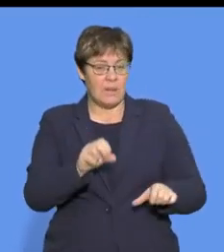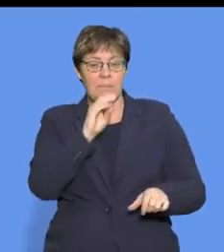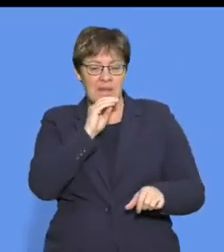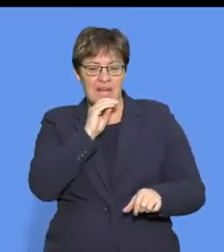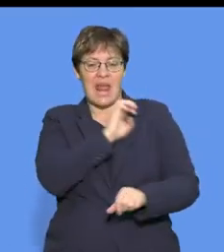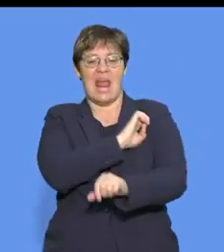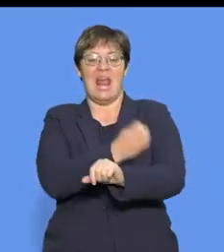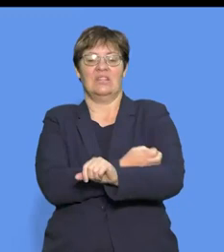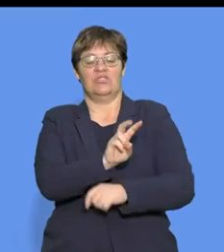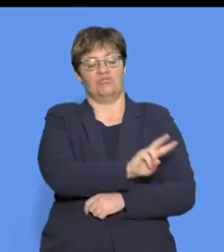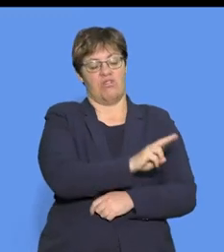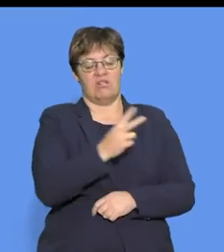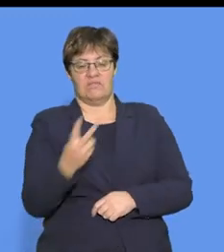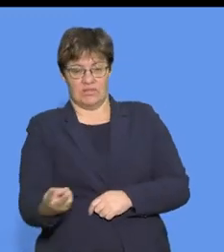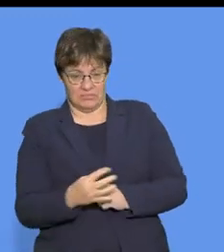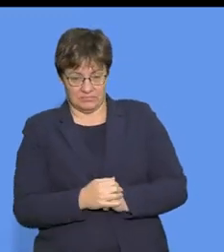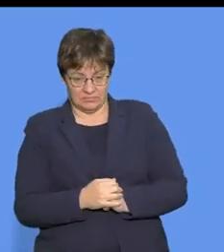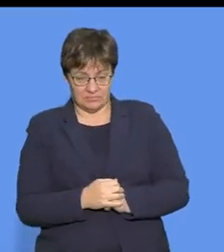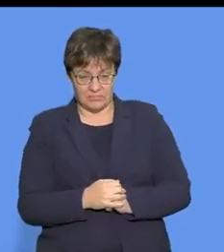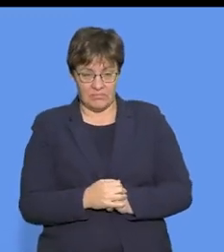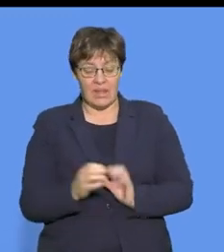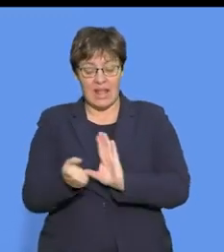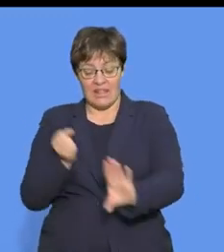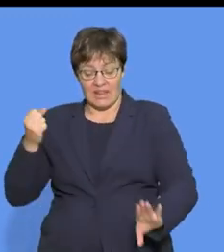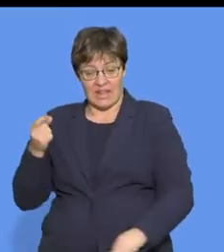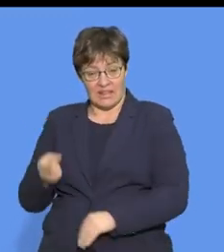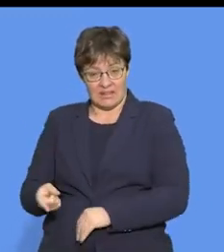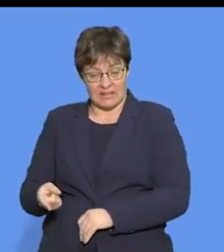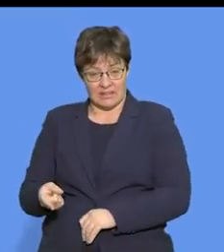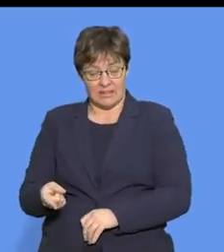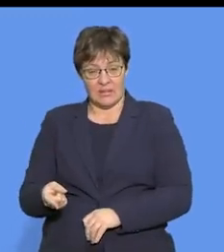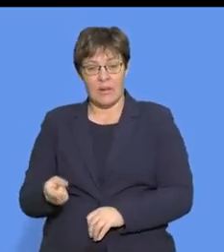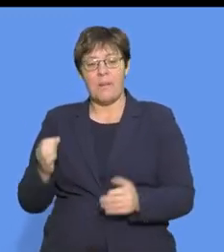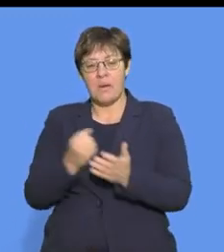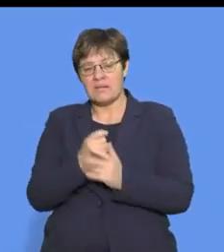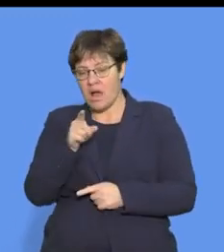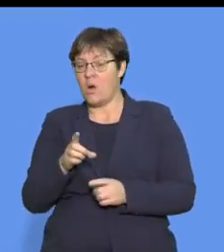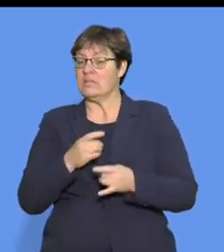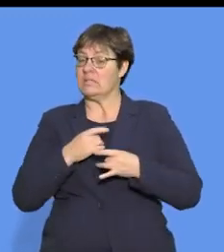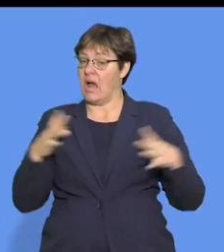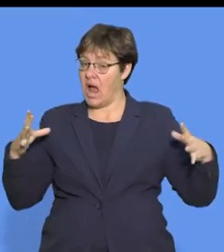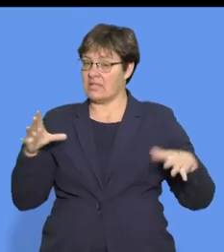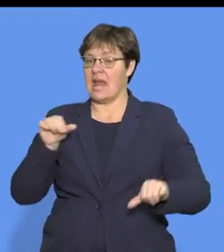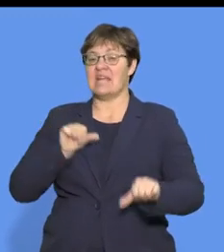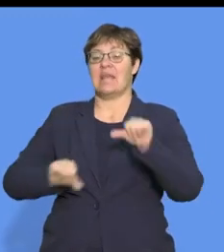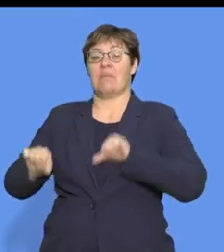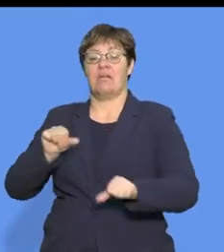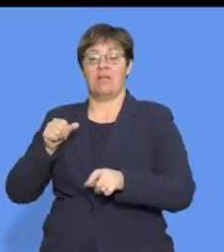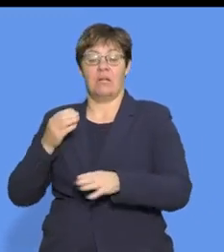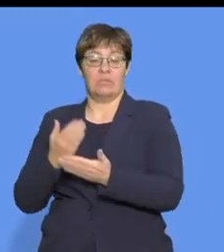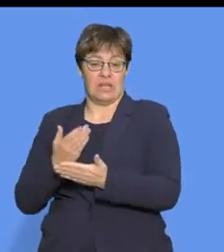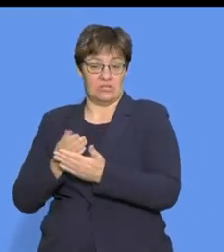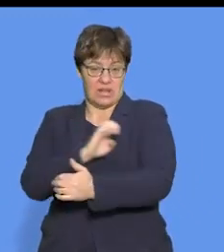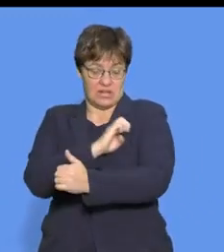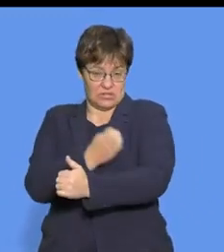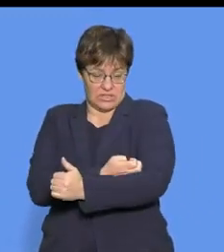is energy transfer. So with a galvanic cell, you need to recognize that you start with chemical